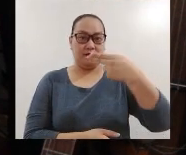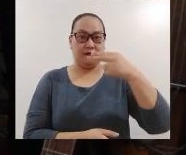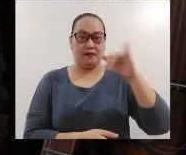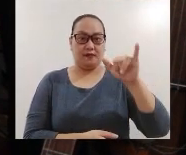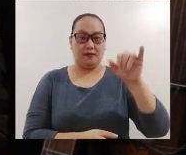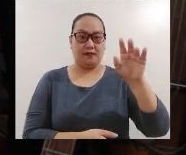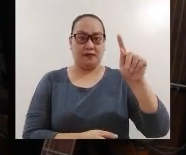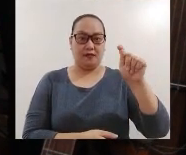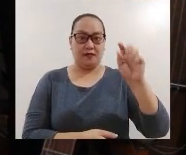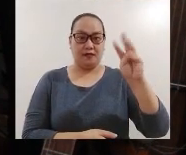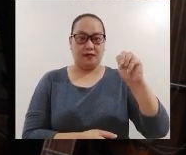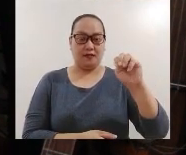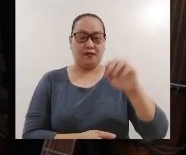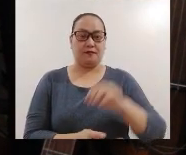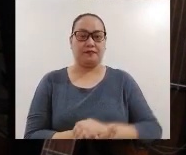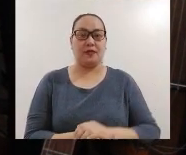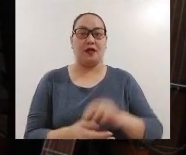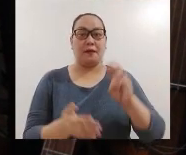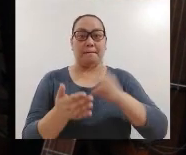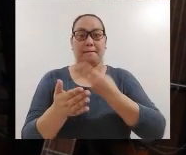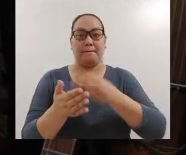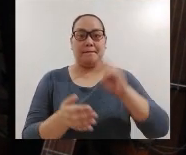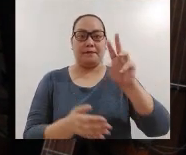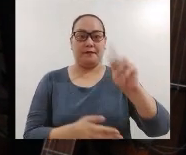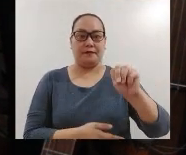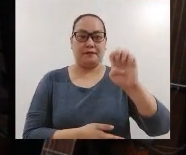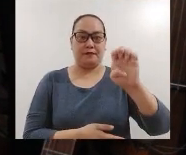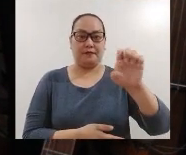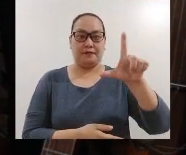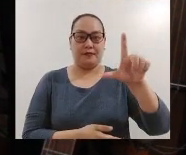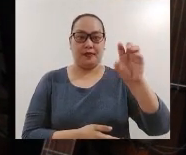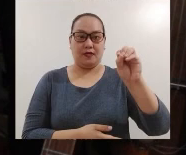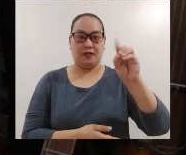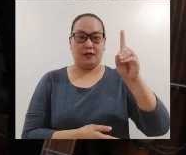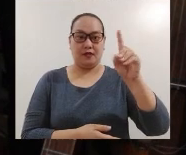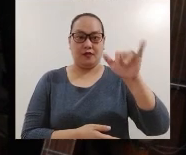melody. Melody is a series of tone